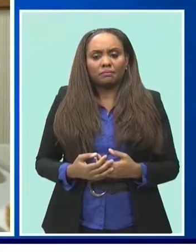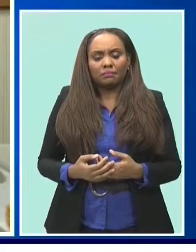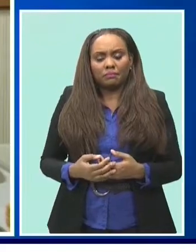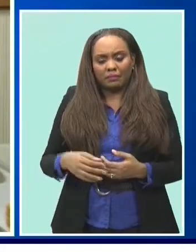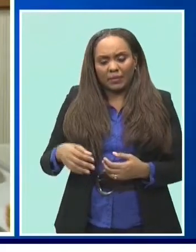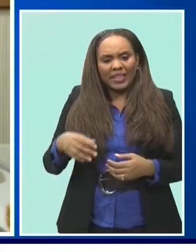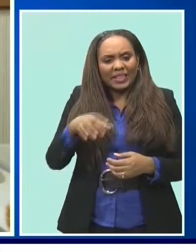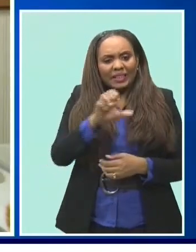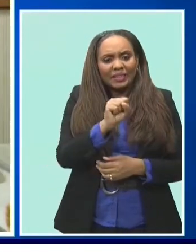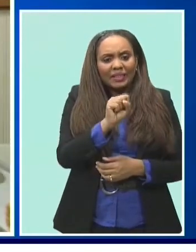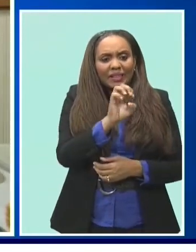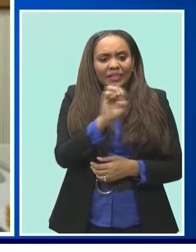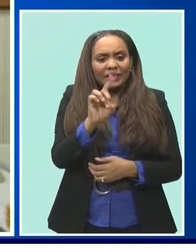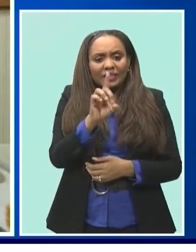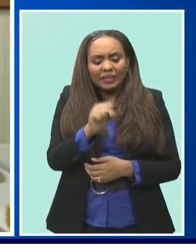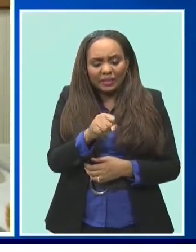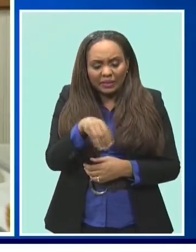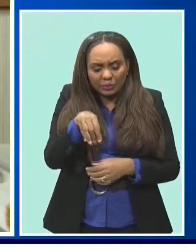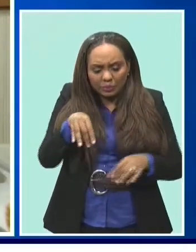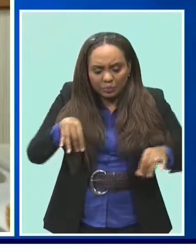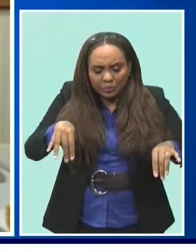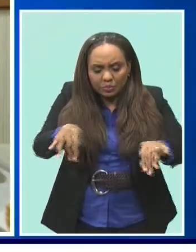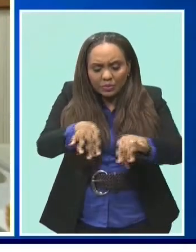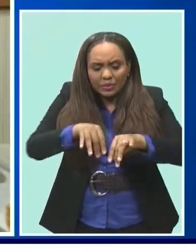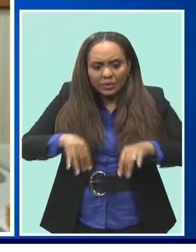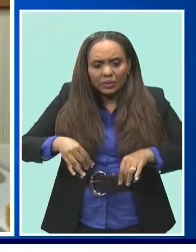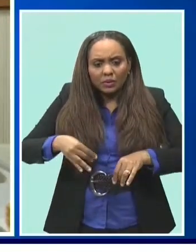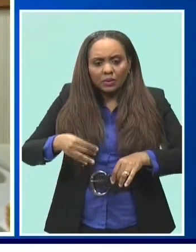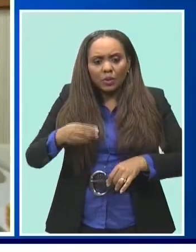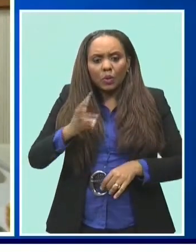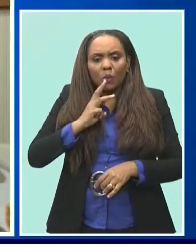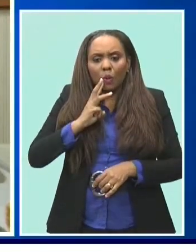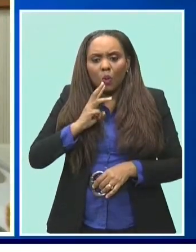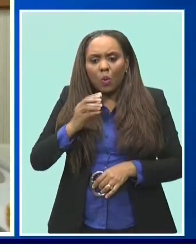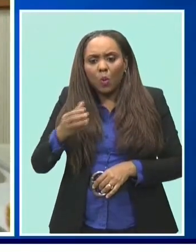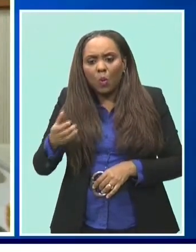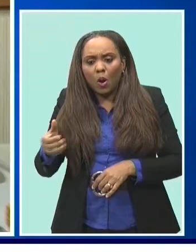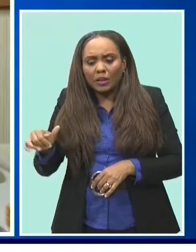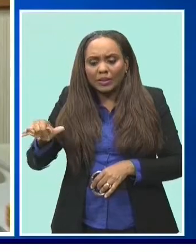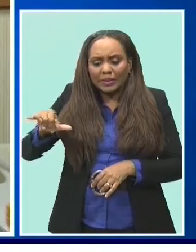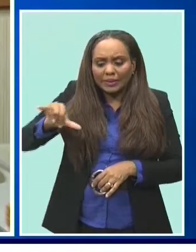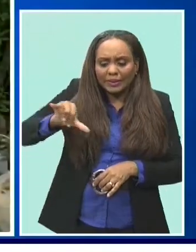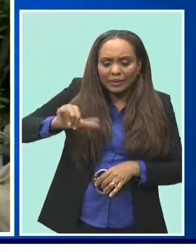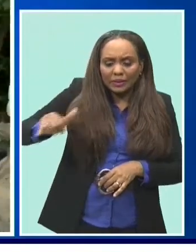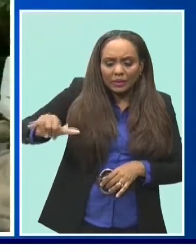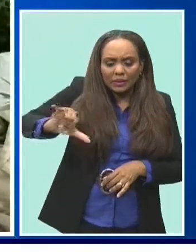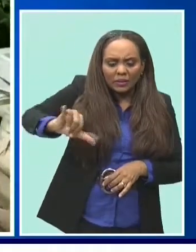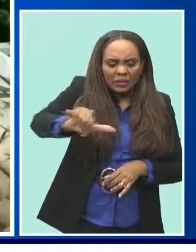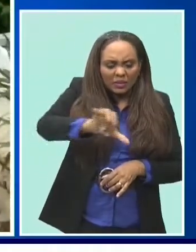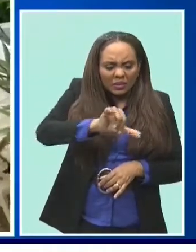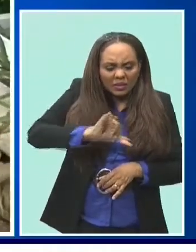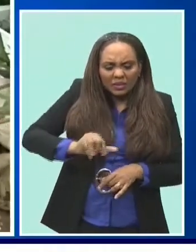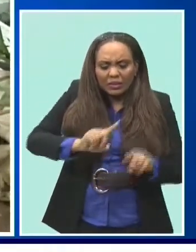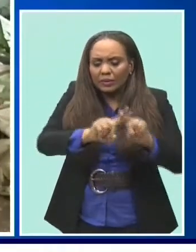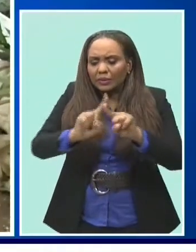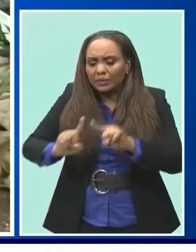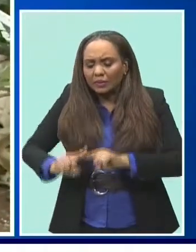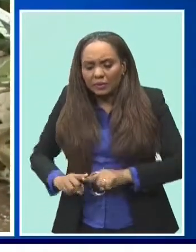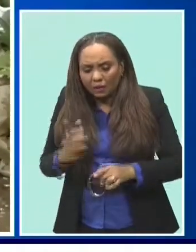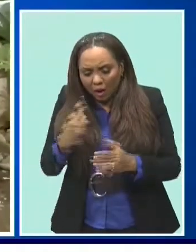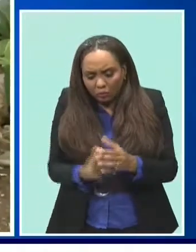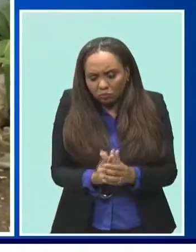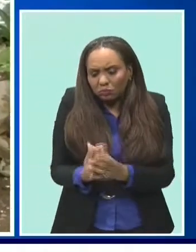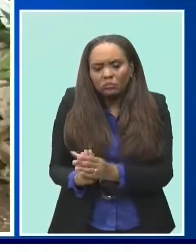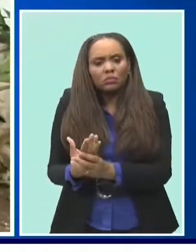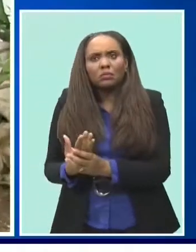seed. You have to make sure you water it. All of these things. You have to have the necessary fertilizer and everything else. Mr. Slater says he's willing to